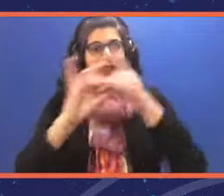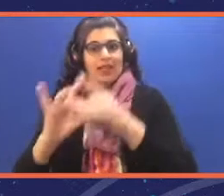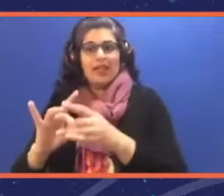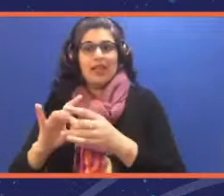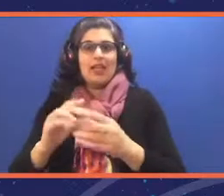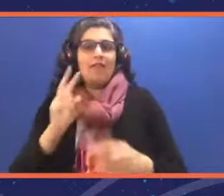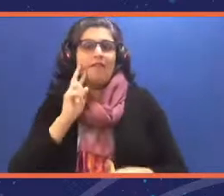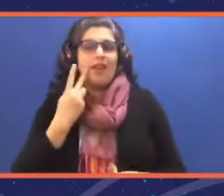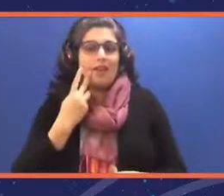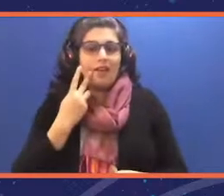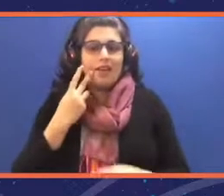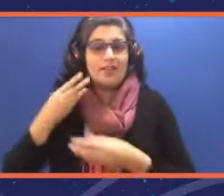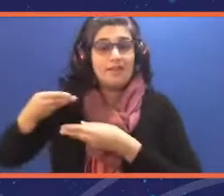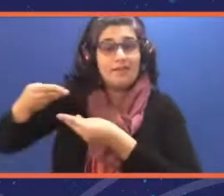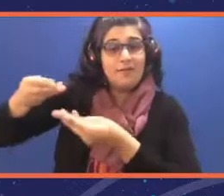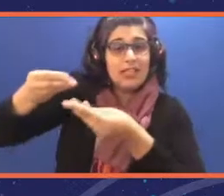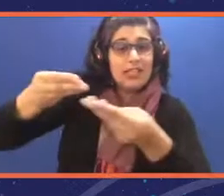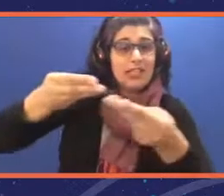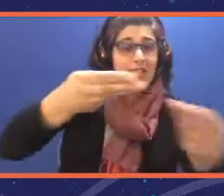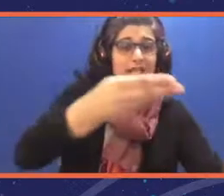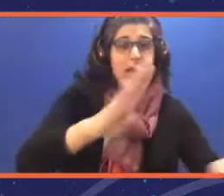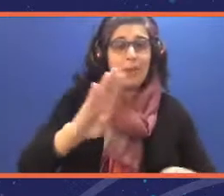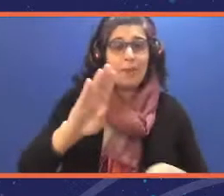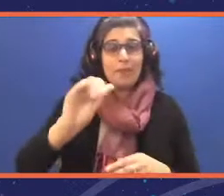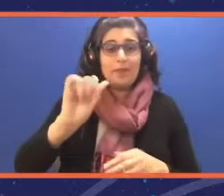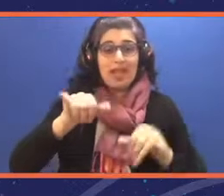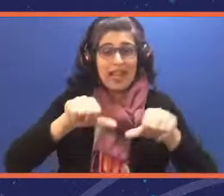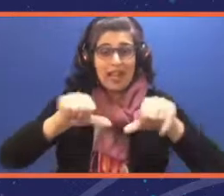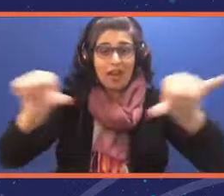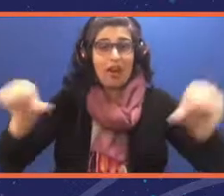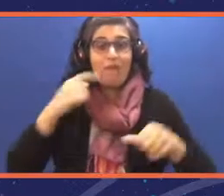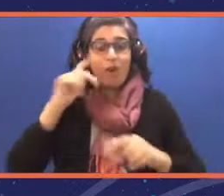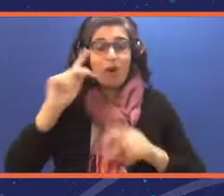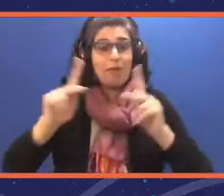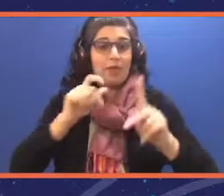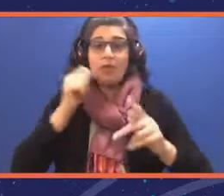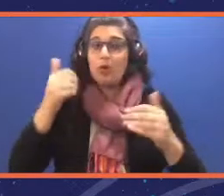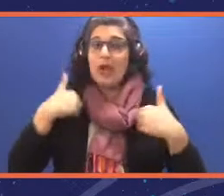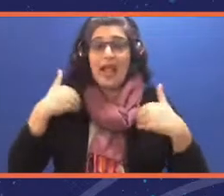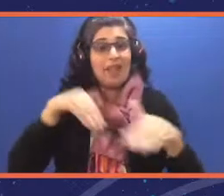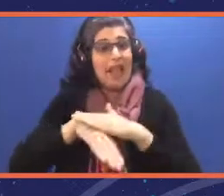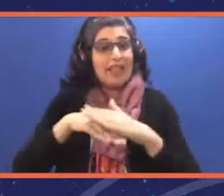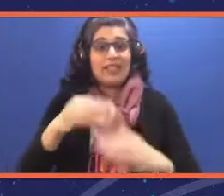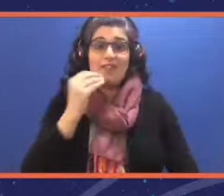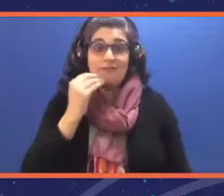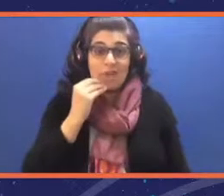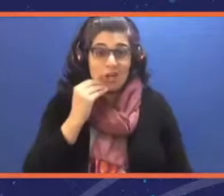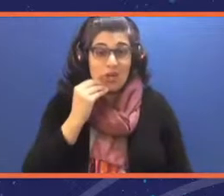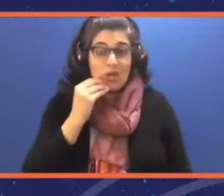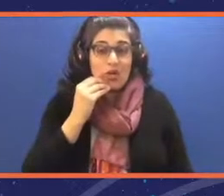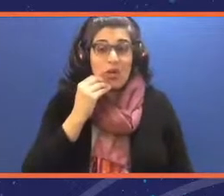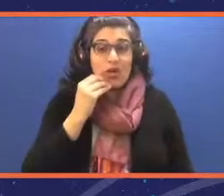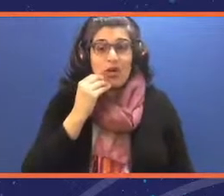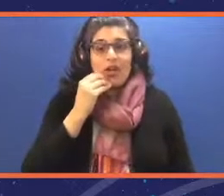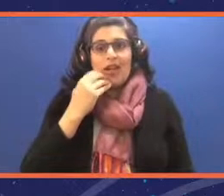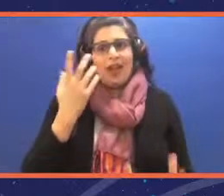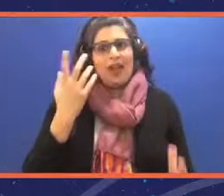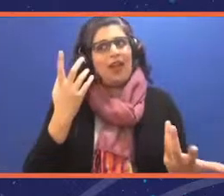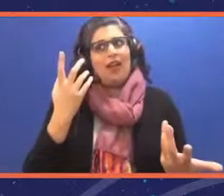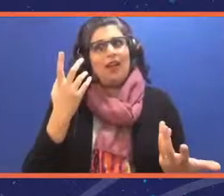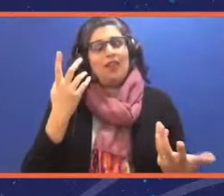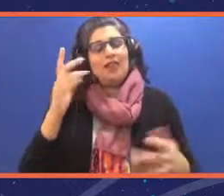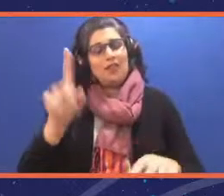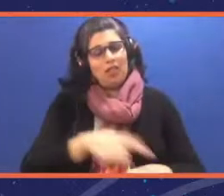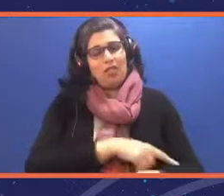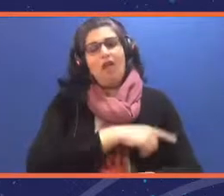to be feeding folks in the Bay Area that don't have access to food. And it's taking us a while because, you know, we're